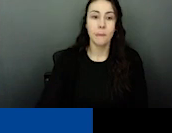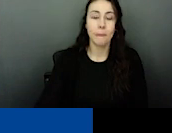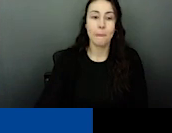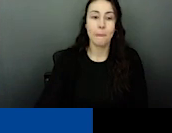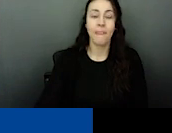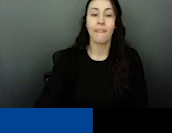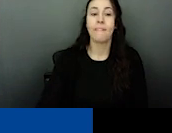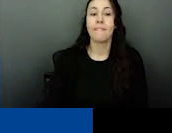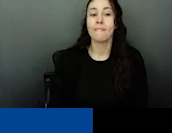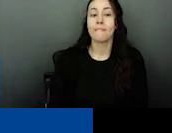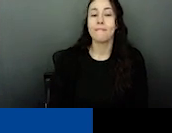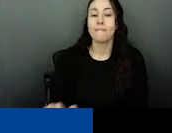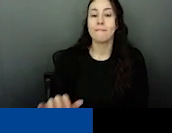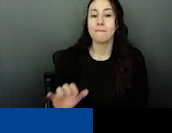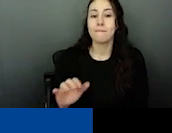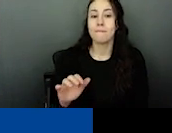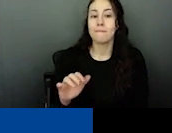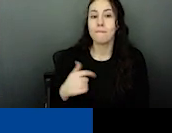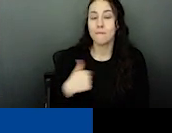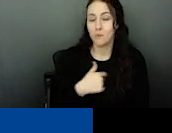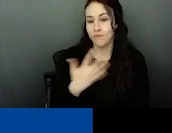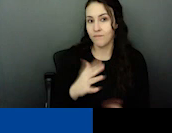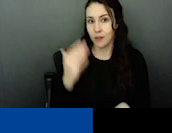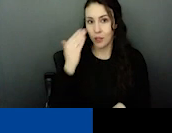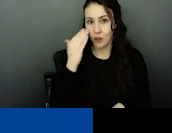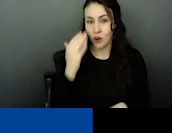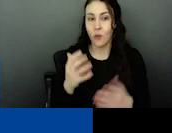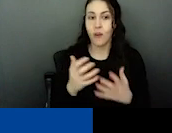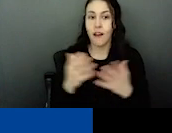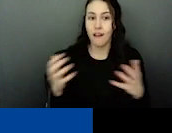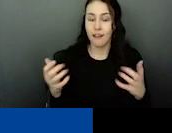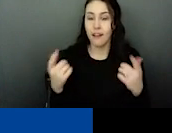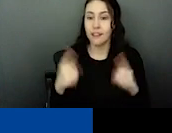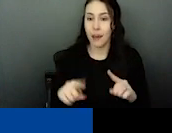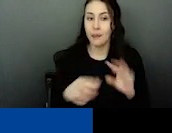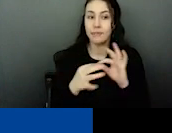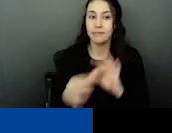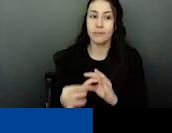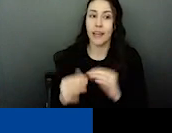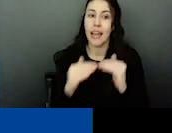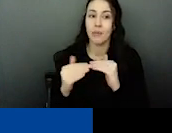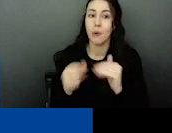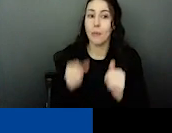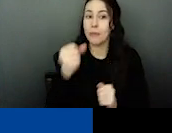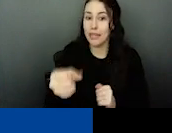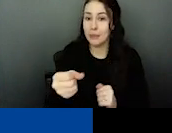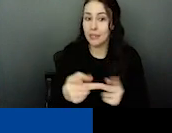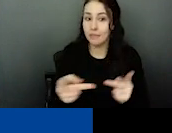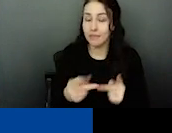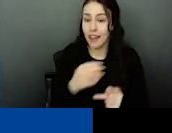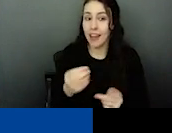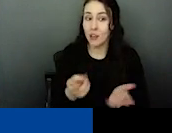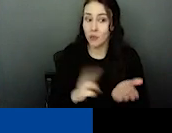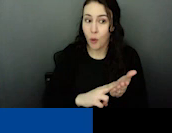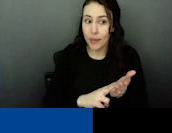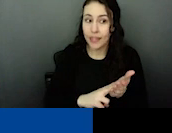We all, I think, know a lot has been happening around equitable placement and enrollment. AB 1705 went into effect January 1st